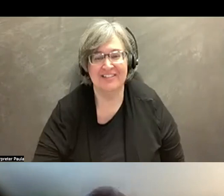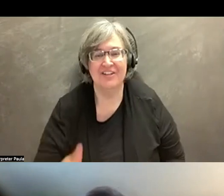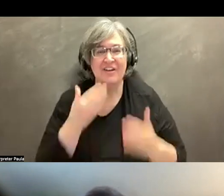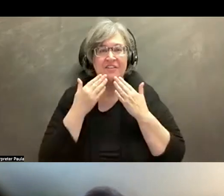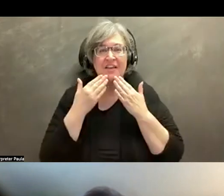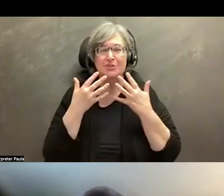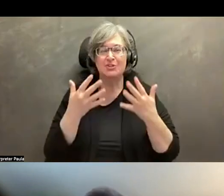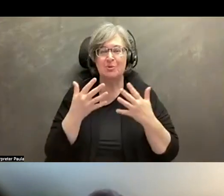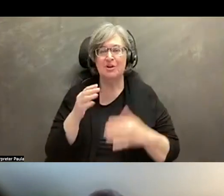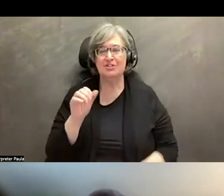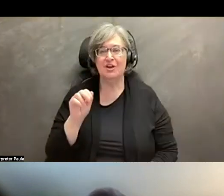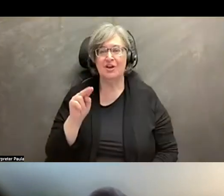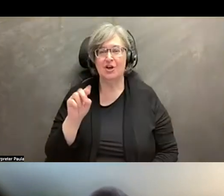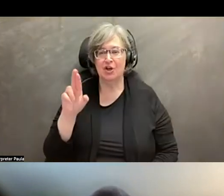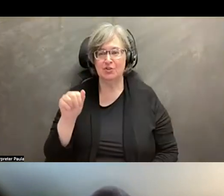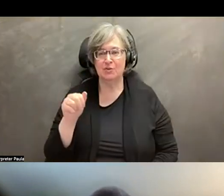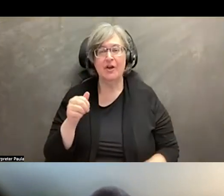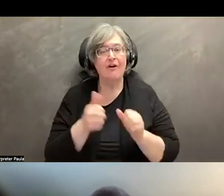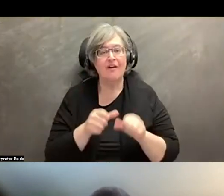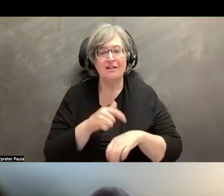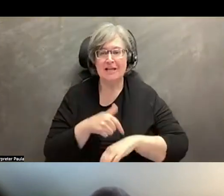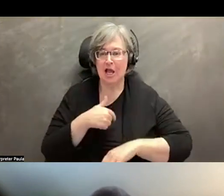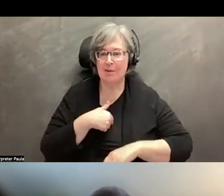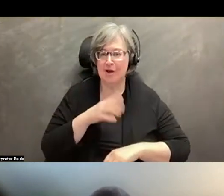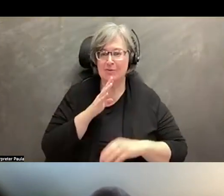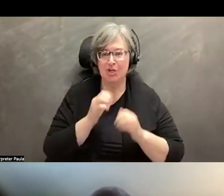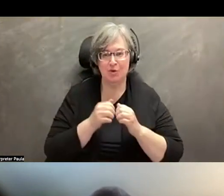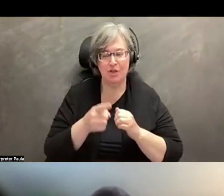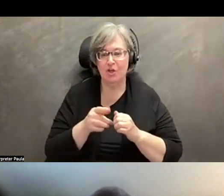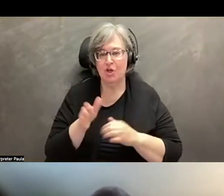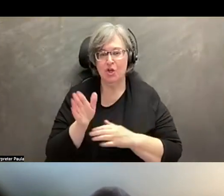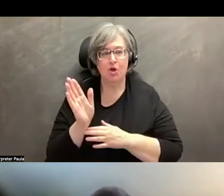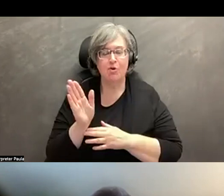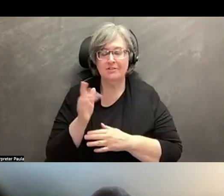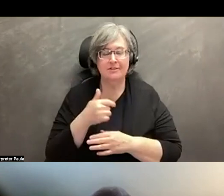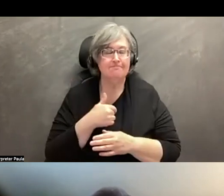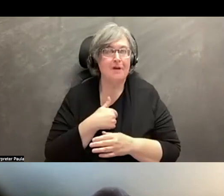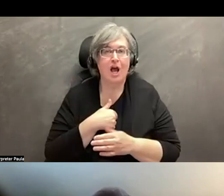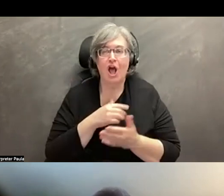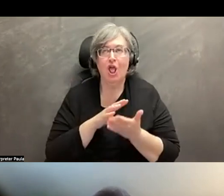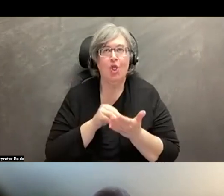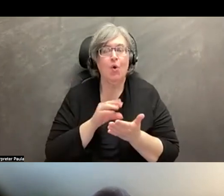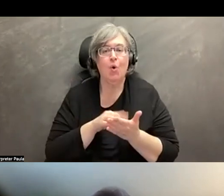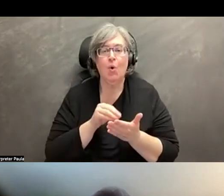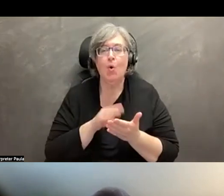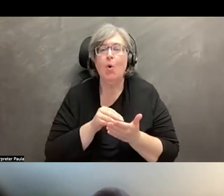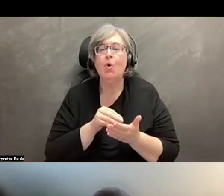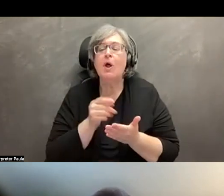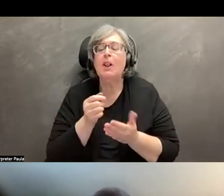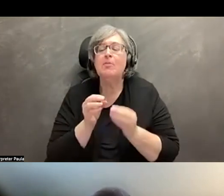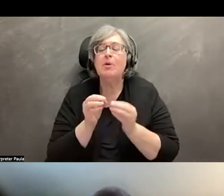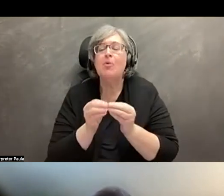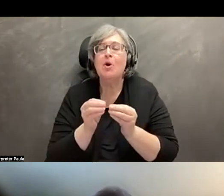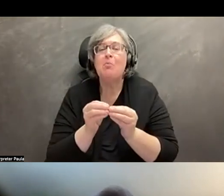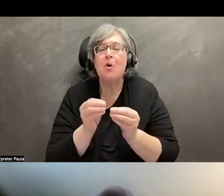much. Every time I'm in talking with you, the presentation, I learn a little something more and more.